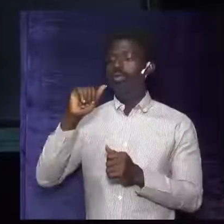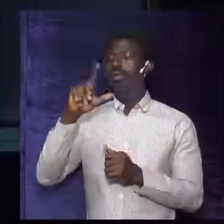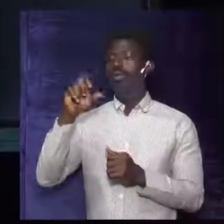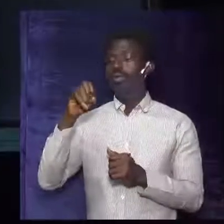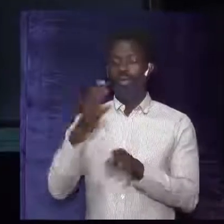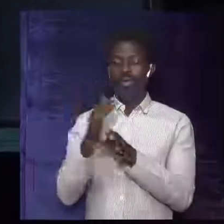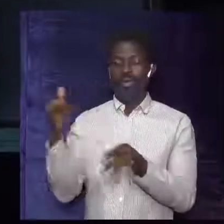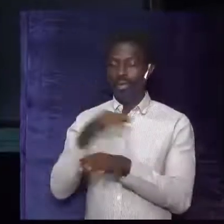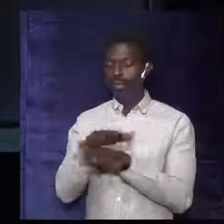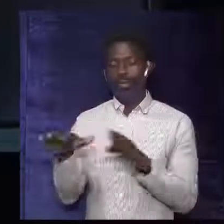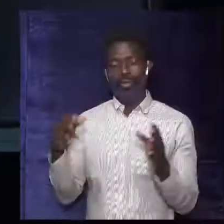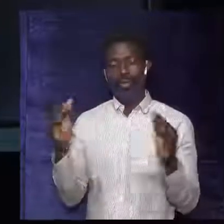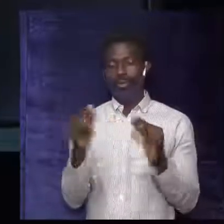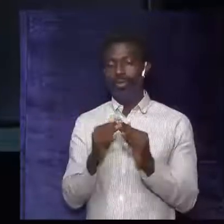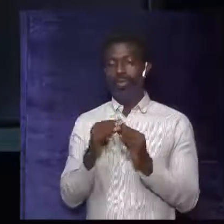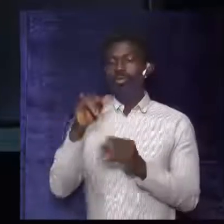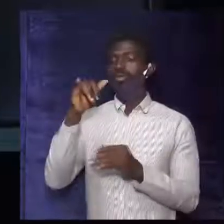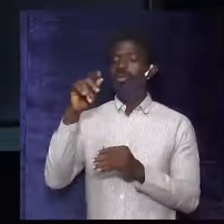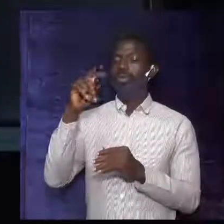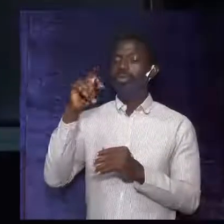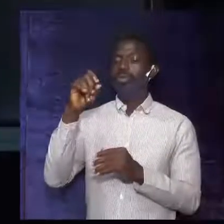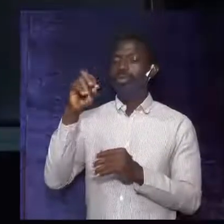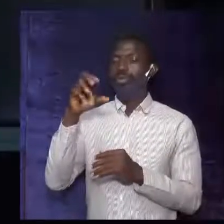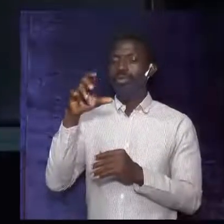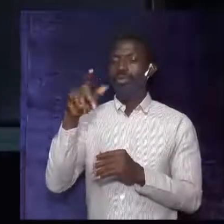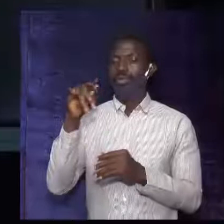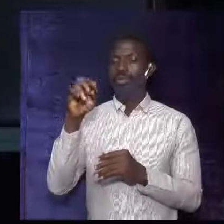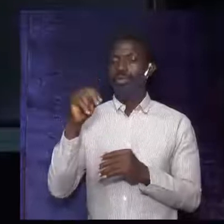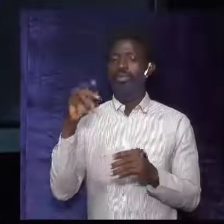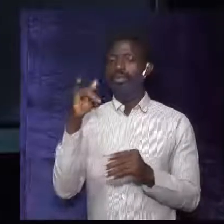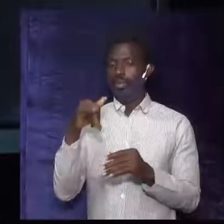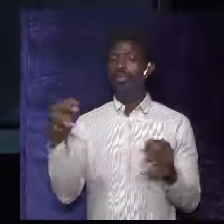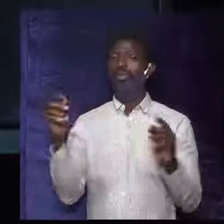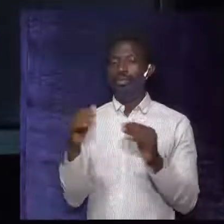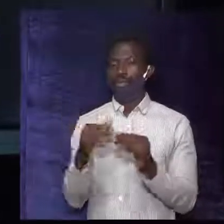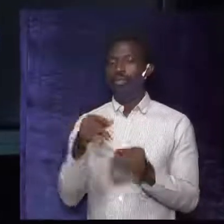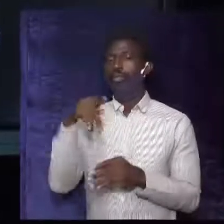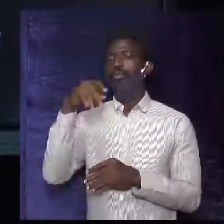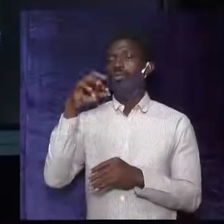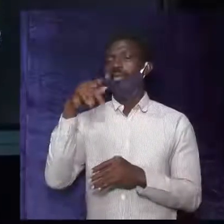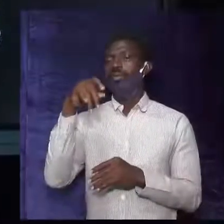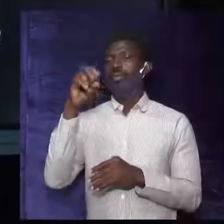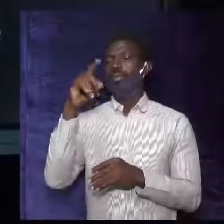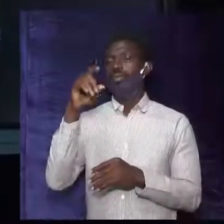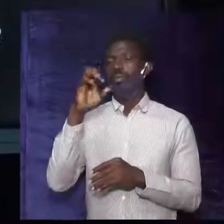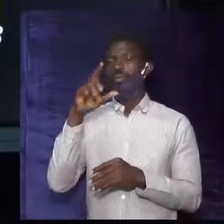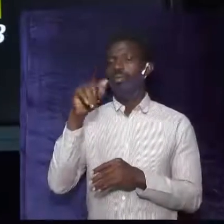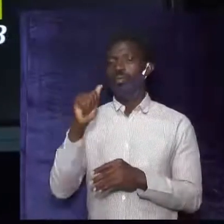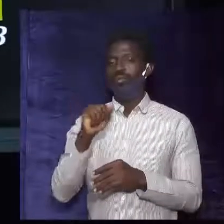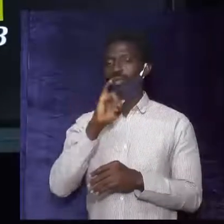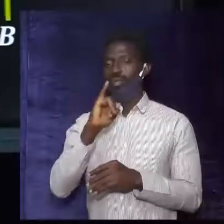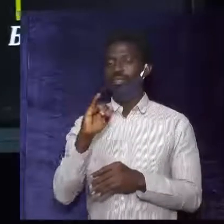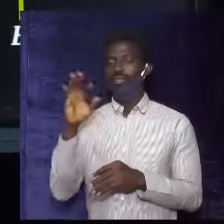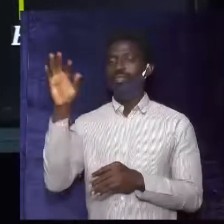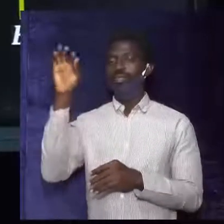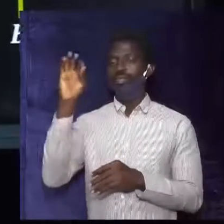meet. Intersecting lines, they form angles. Perpendicular lines, they form angles too, but the angle is 90 degrees.